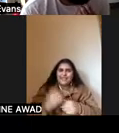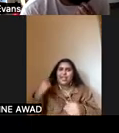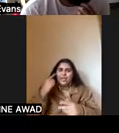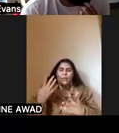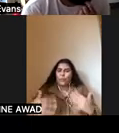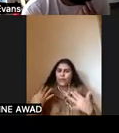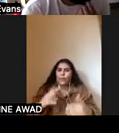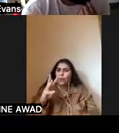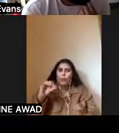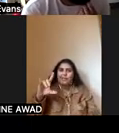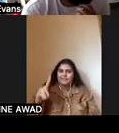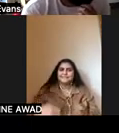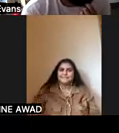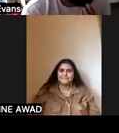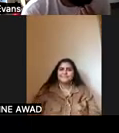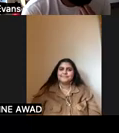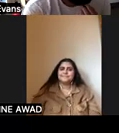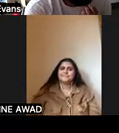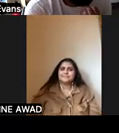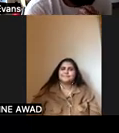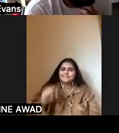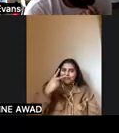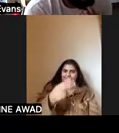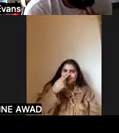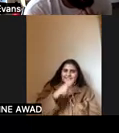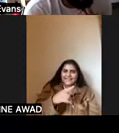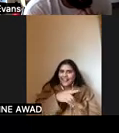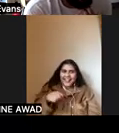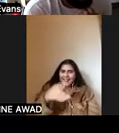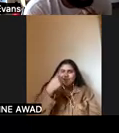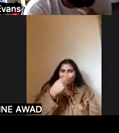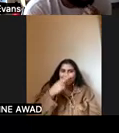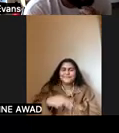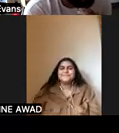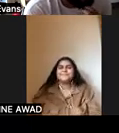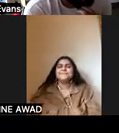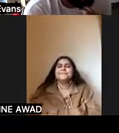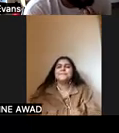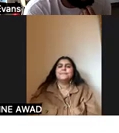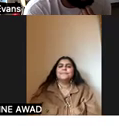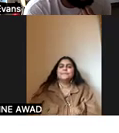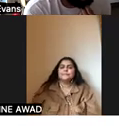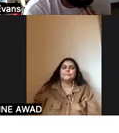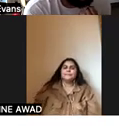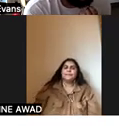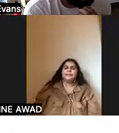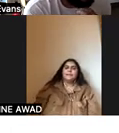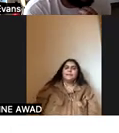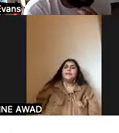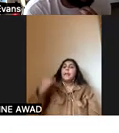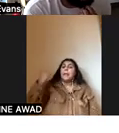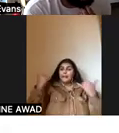yesterday, for sure. Yeah. Yeah, look at them go. Looks fun. Yeah, if play in animals